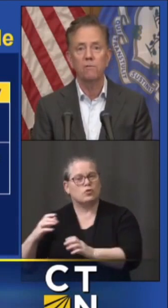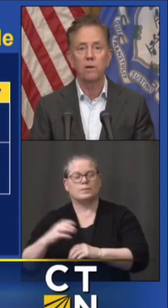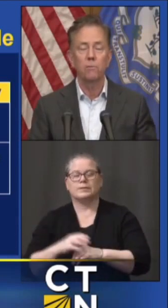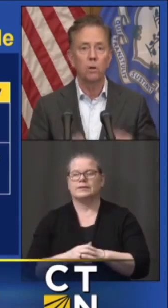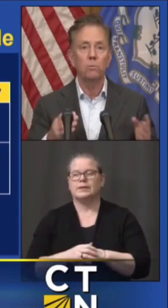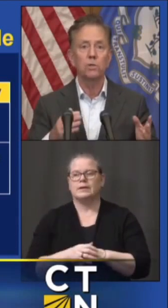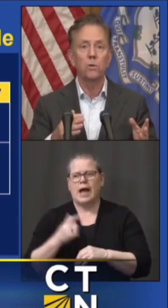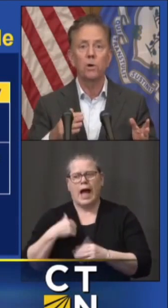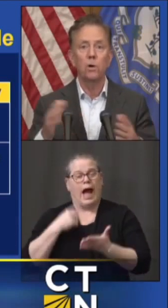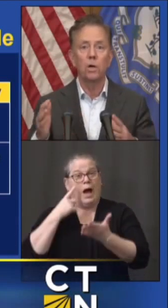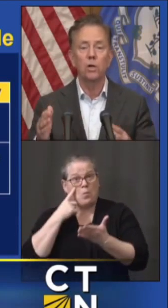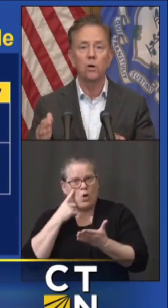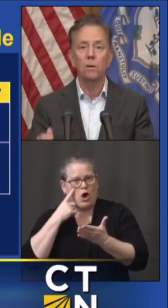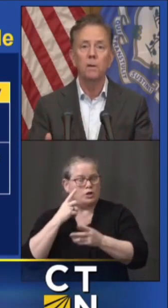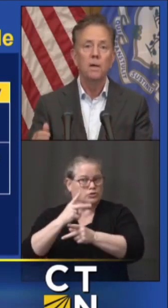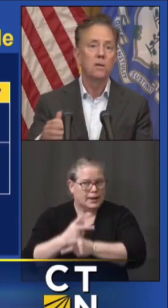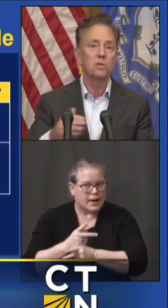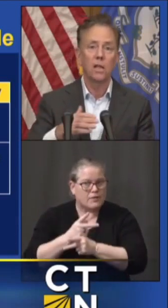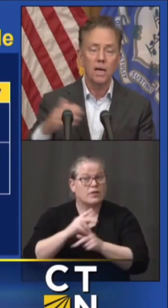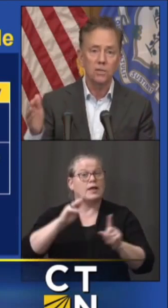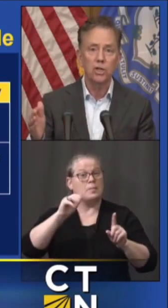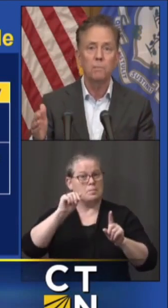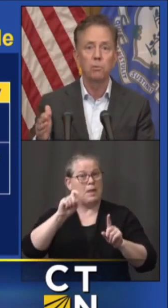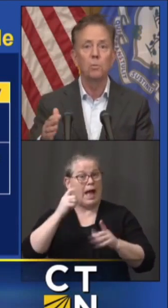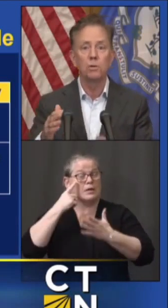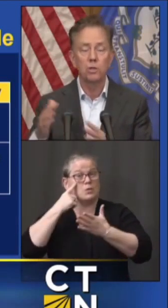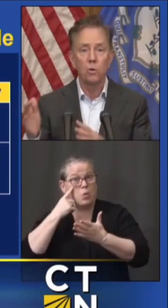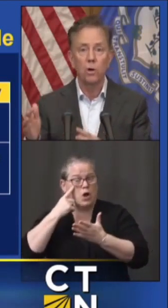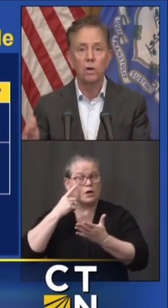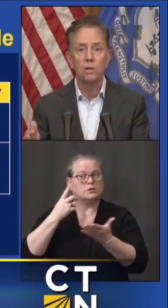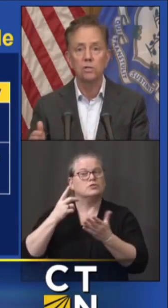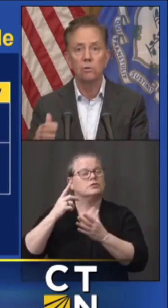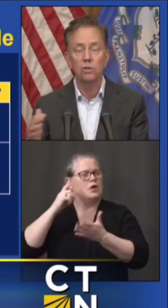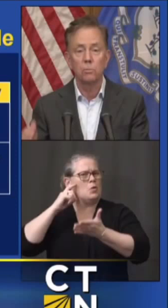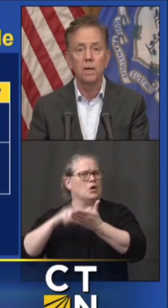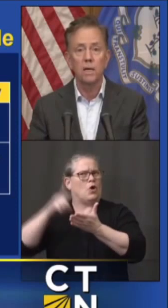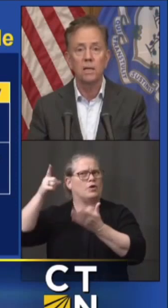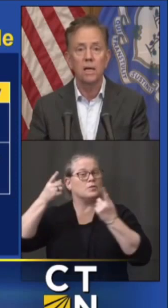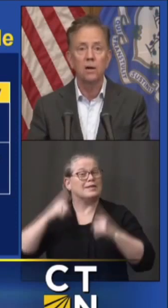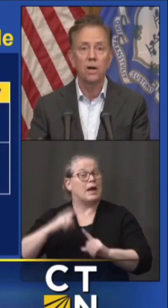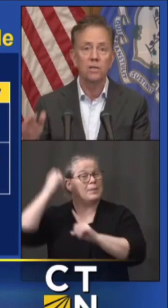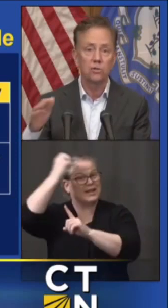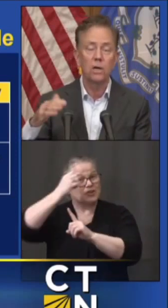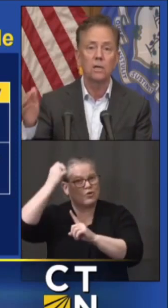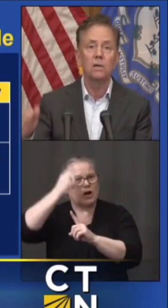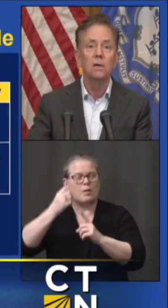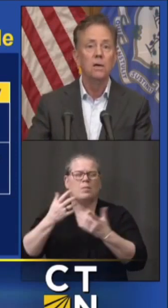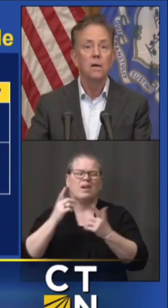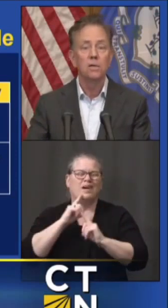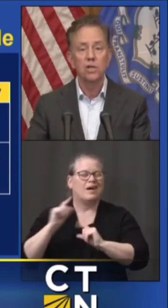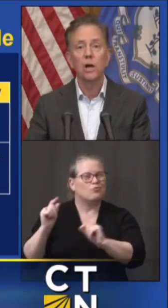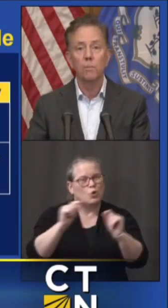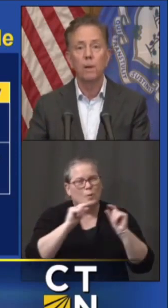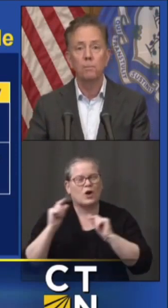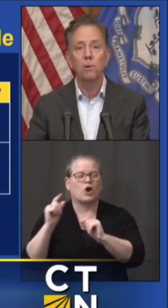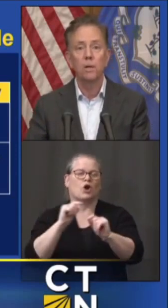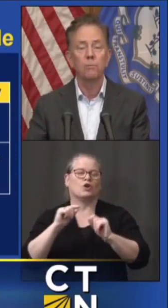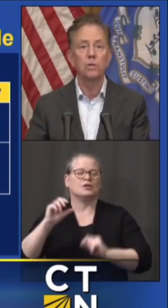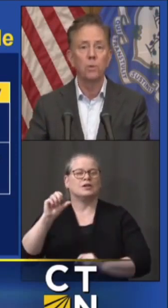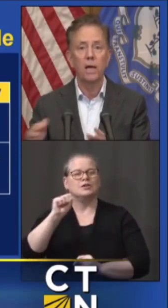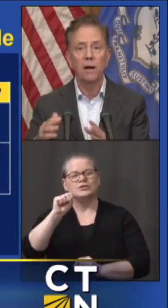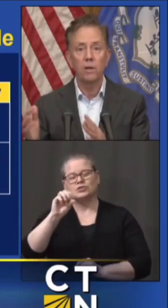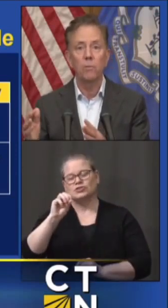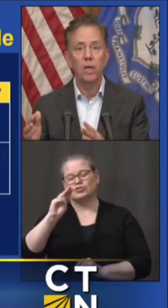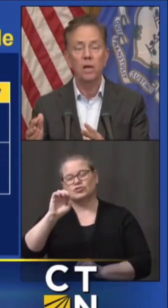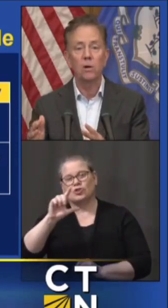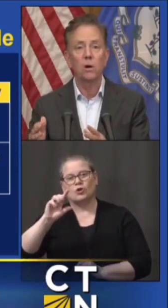this carefully. We look what's going on in Europe. There's a lot of cheap rumors going on in social media and the internet trying to scare people. And